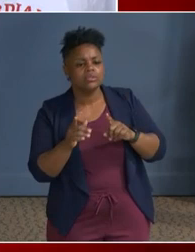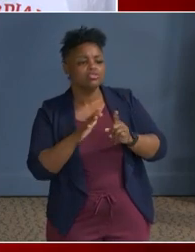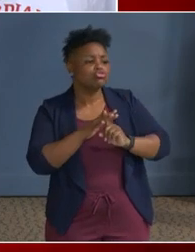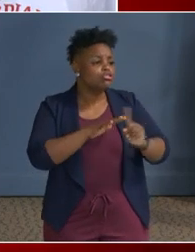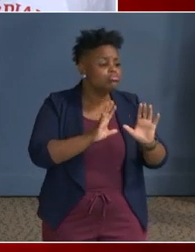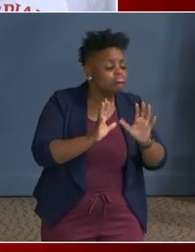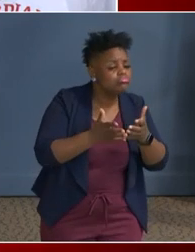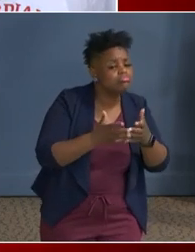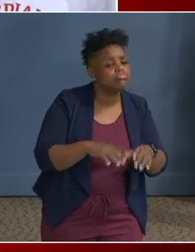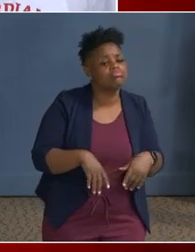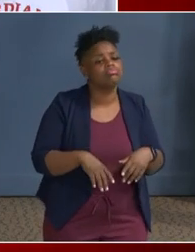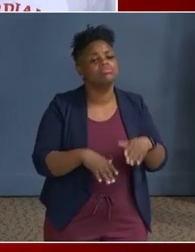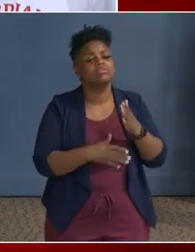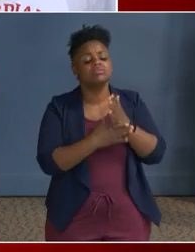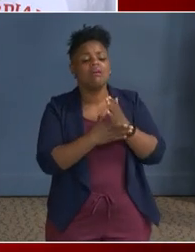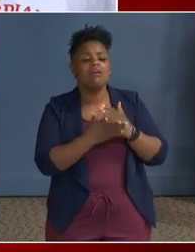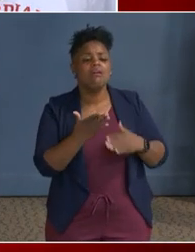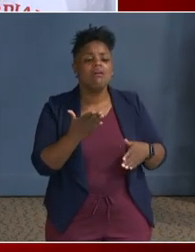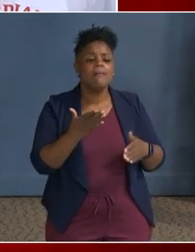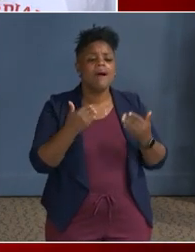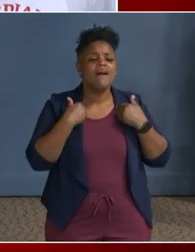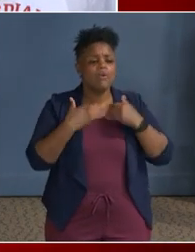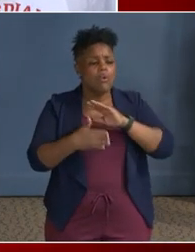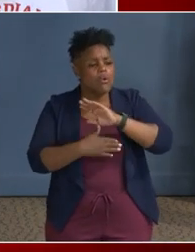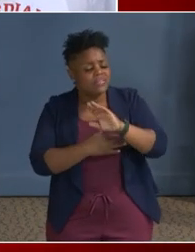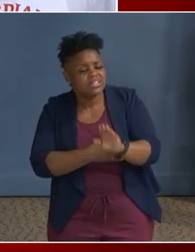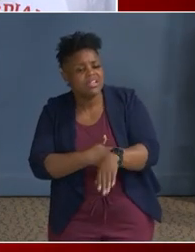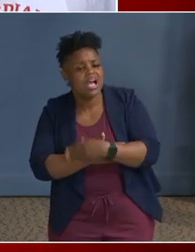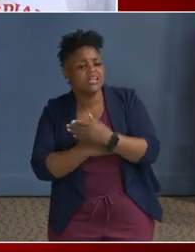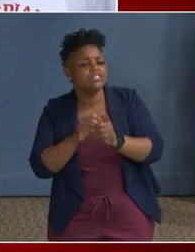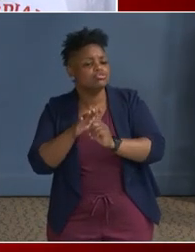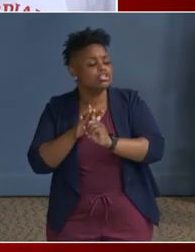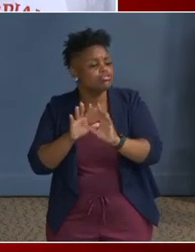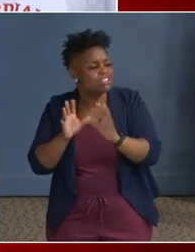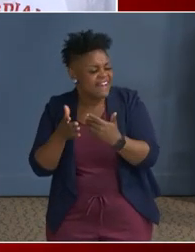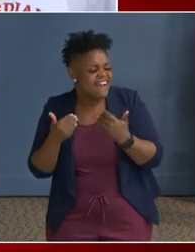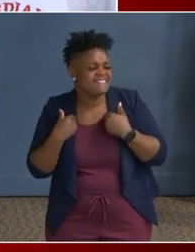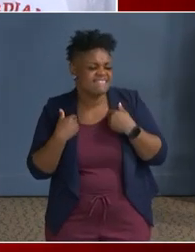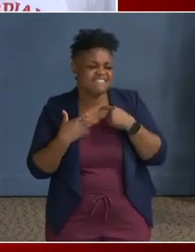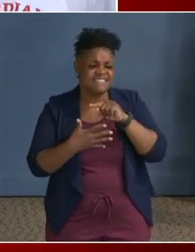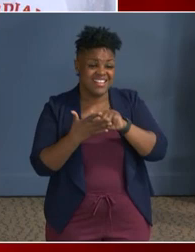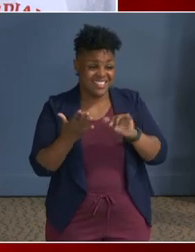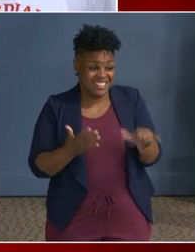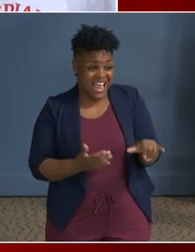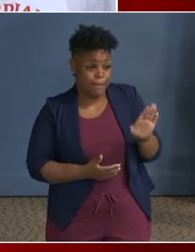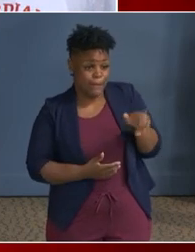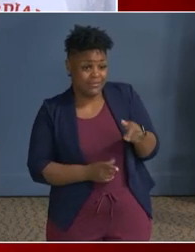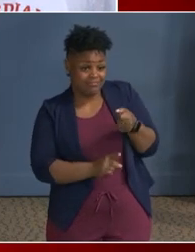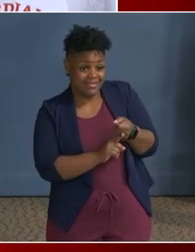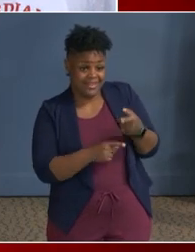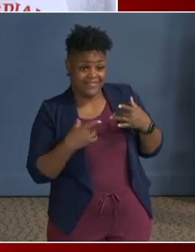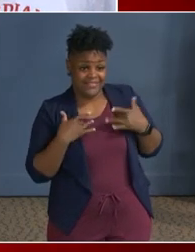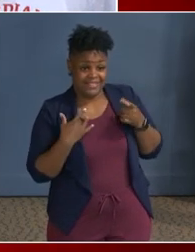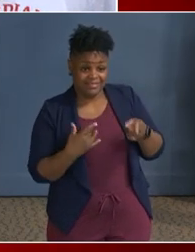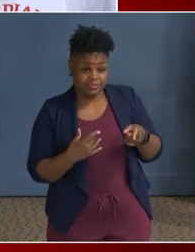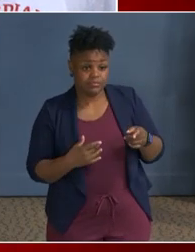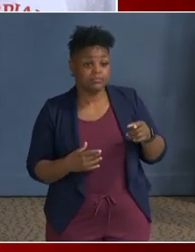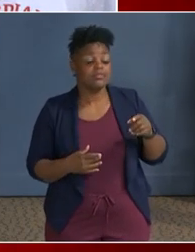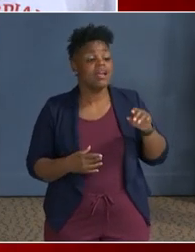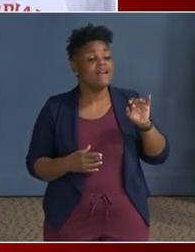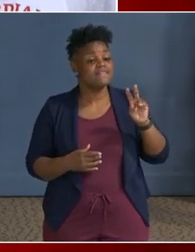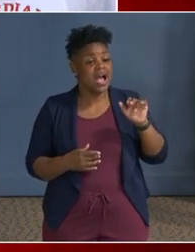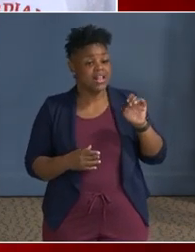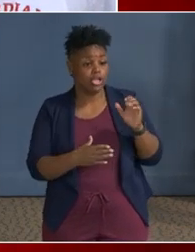communities were out overnight on retreats. And this was an event put on by the violence interrupter and the community. This is what